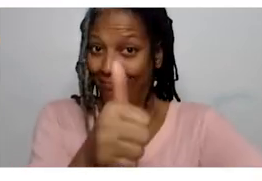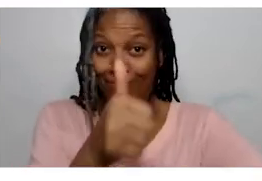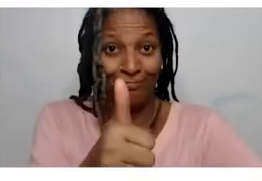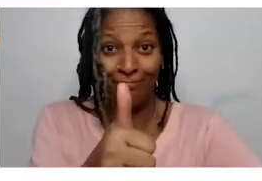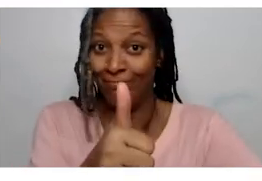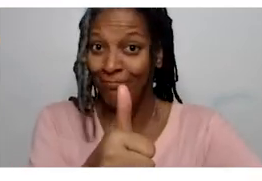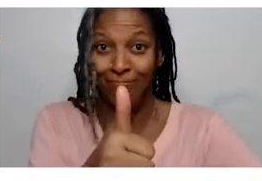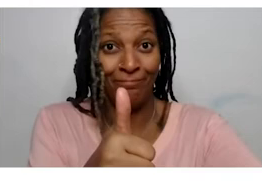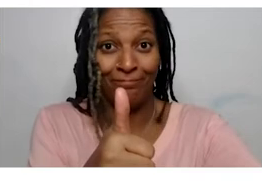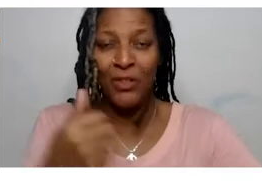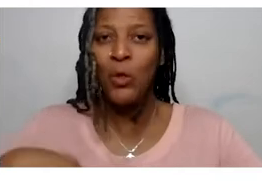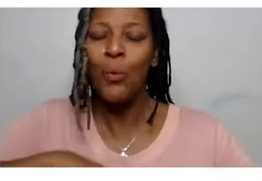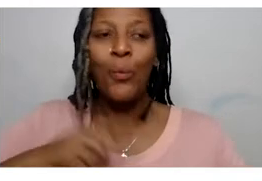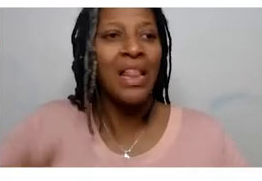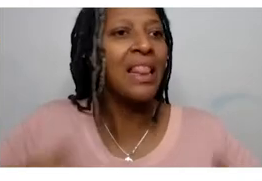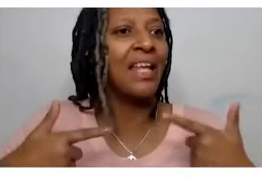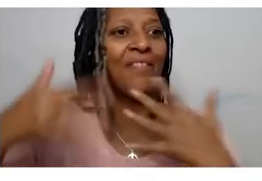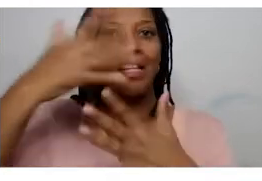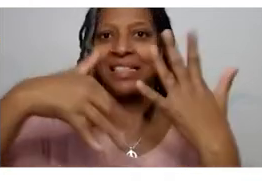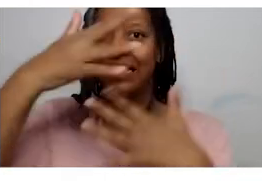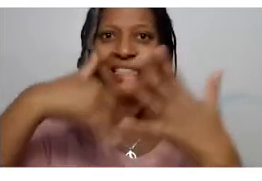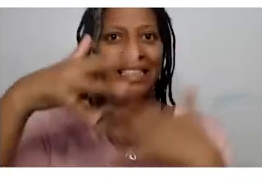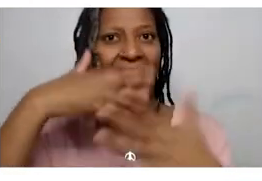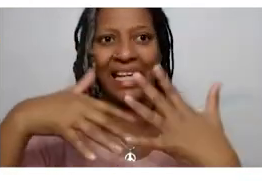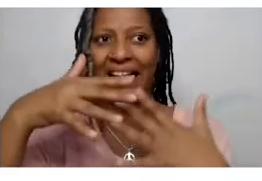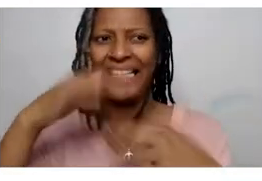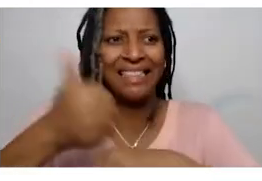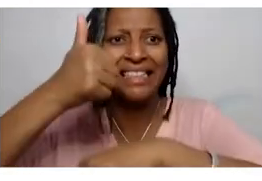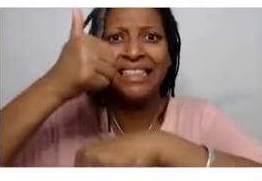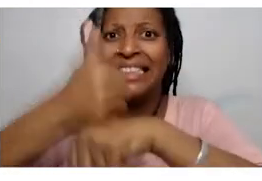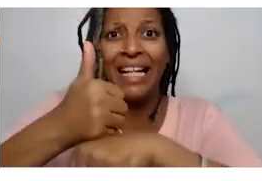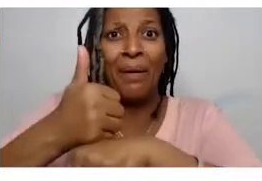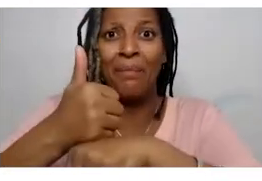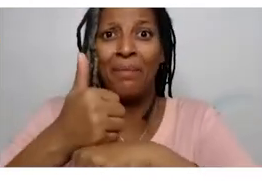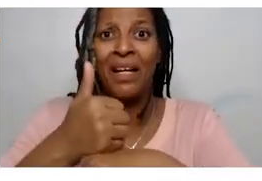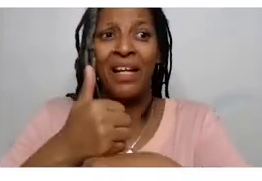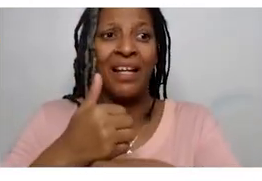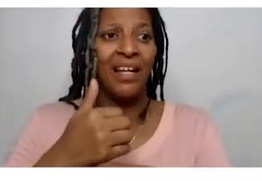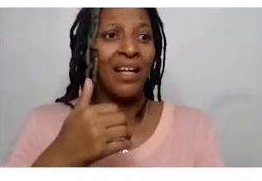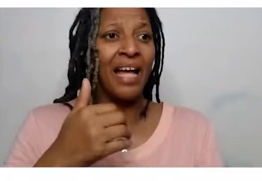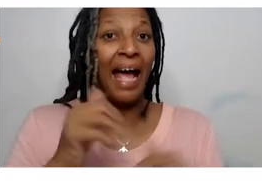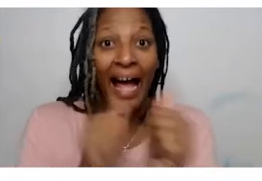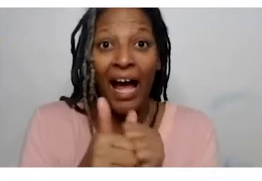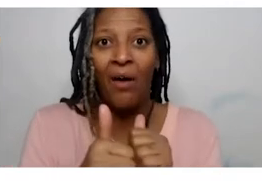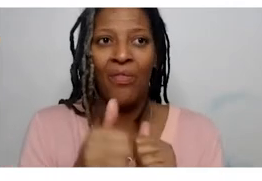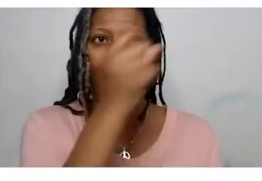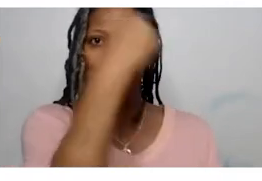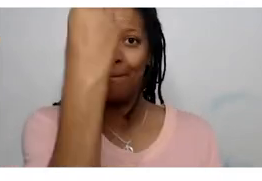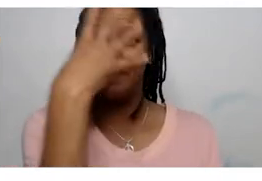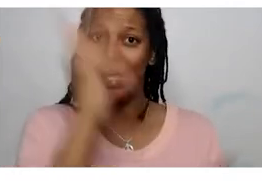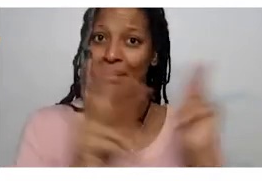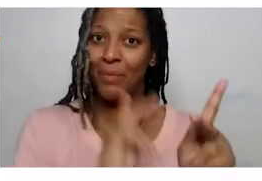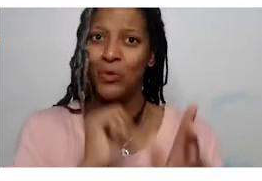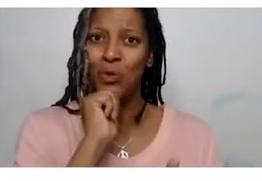in a society that is geared that we do not succeed. It is put together, it is constructed in